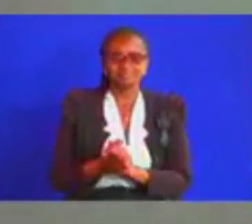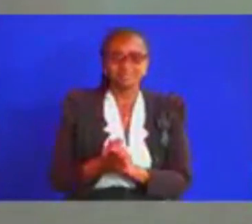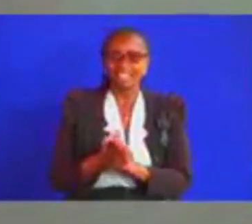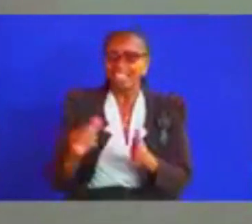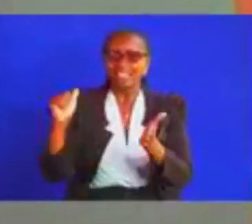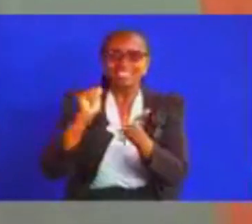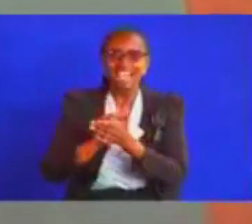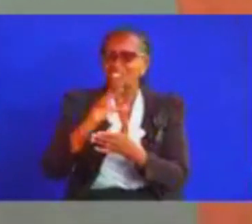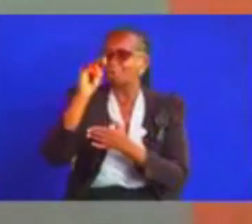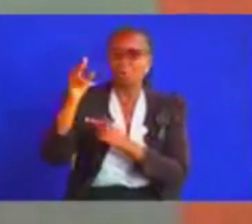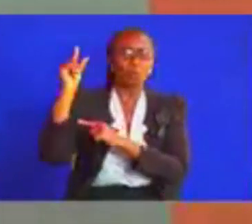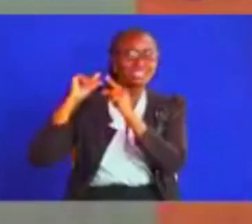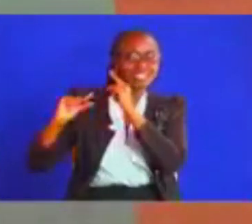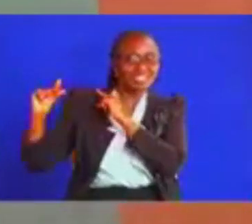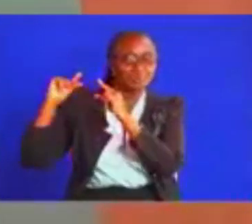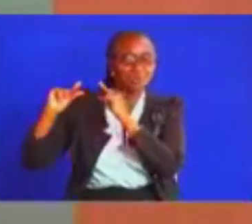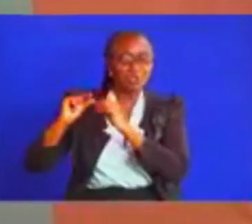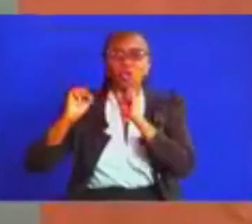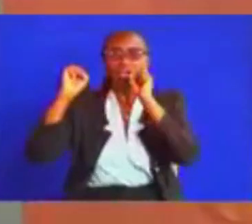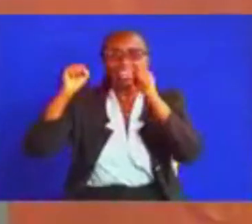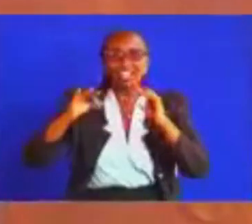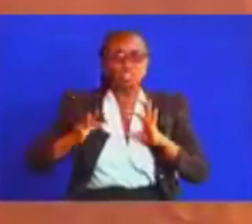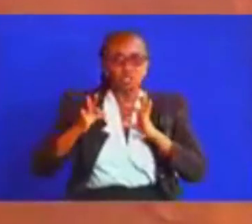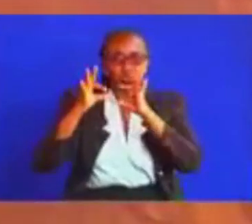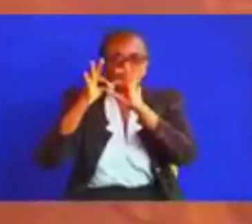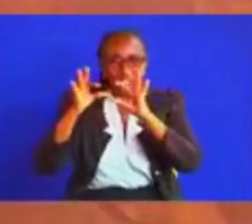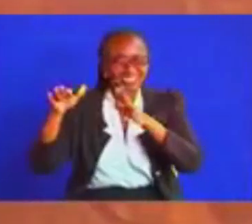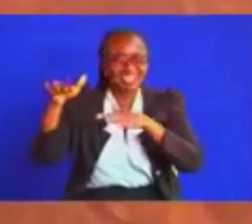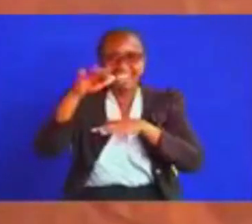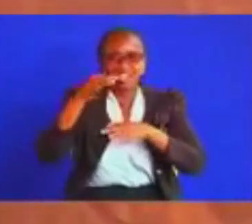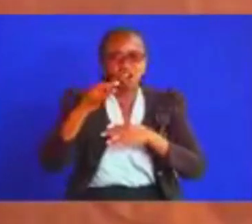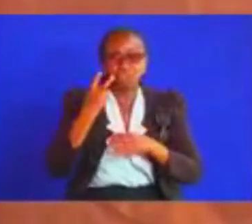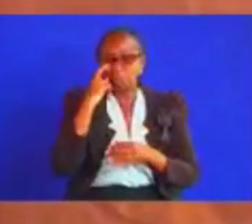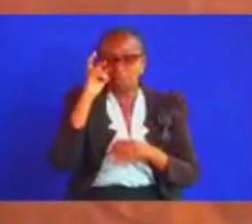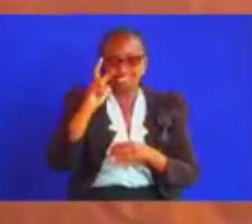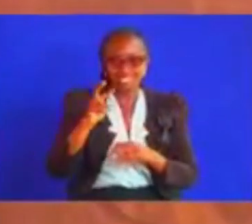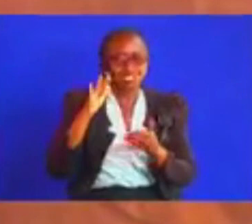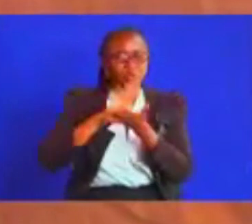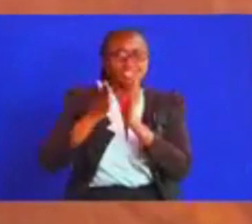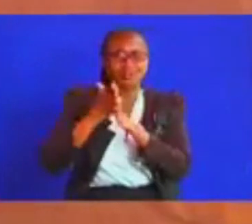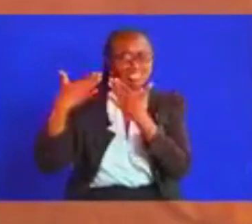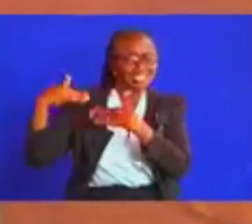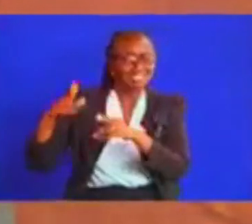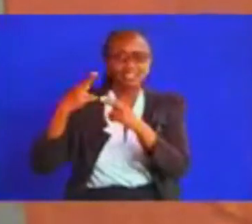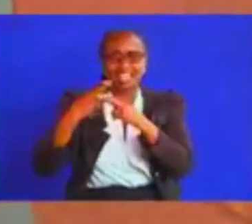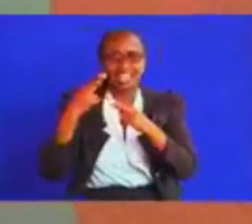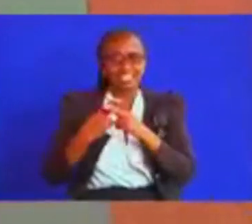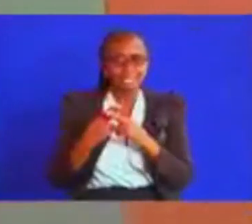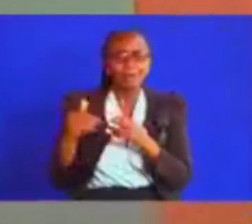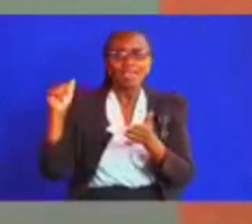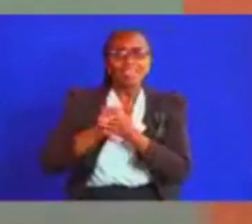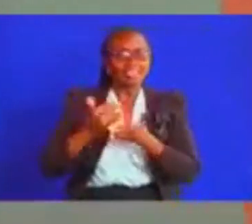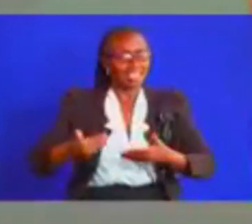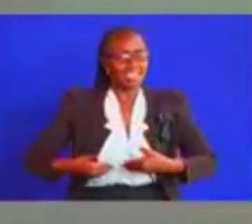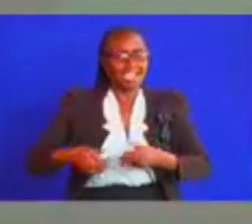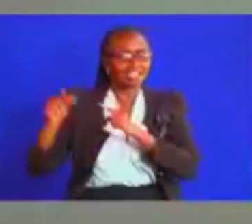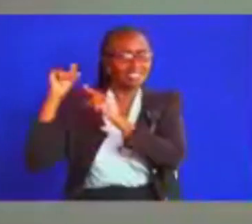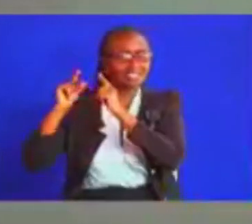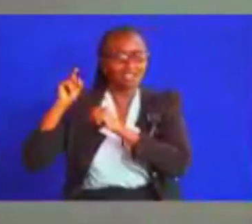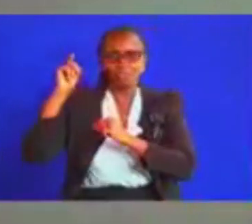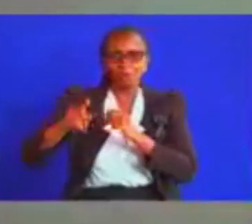no generation should join the cloud of witnesses without leaving a name that the younger generations must